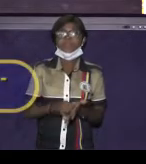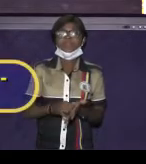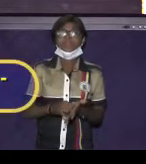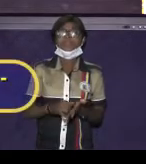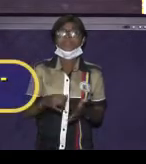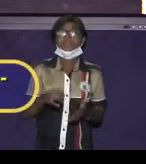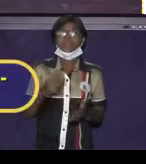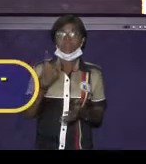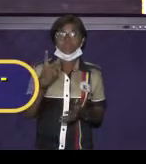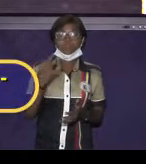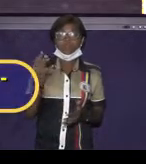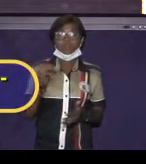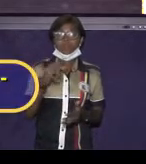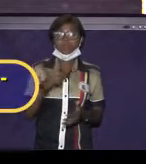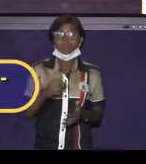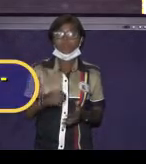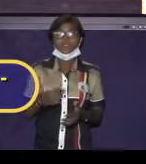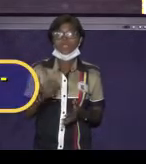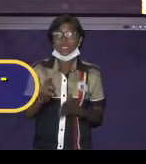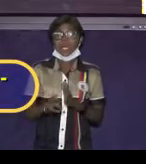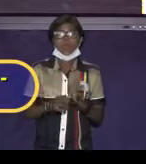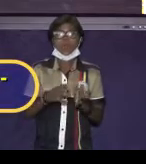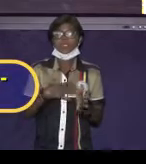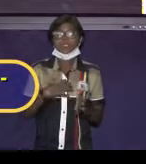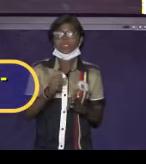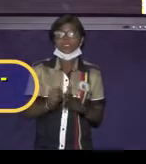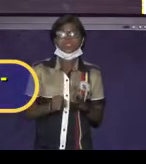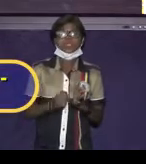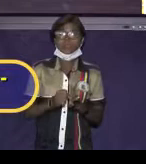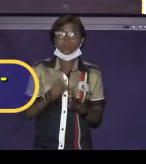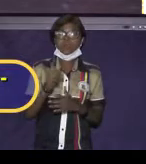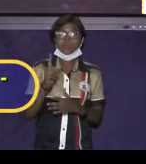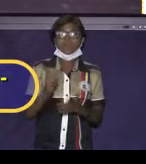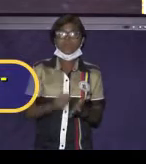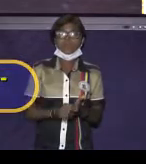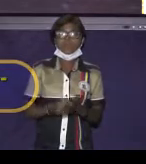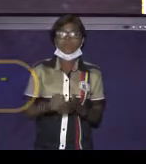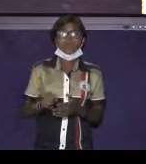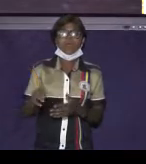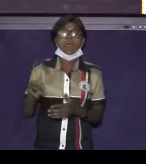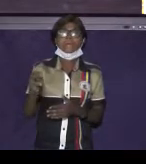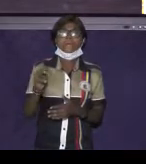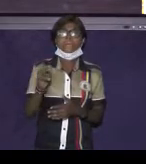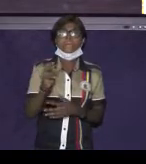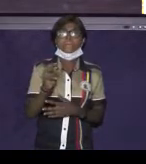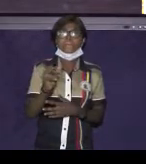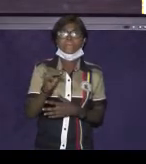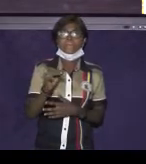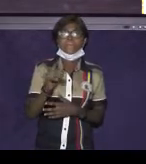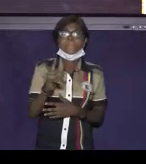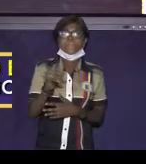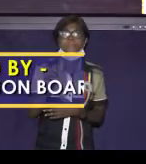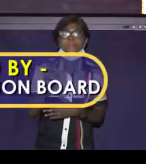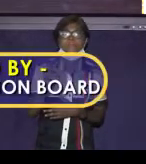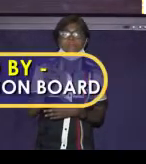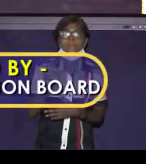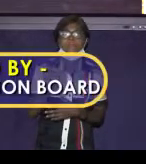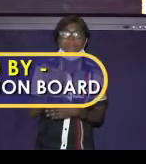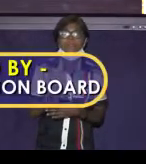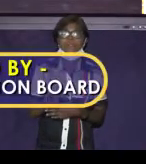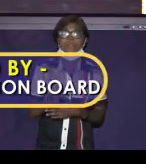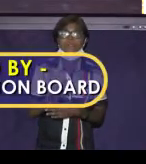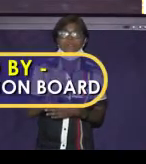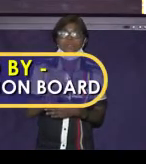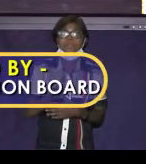and meters and hours and seconds. So that is that 1,000 meters is 1 kilometer, 1 kilometer, 3,600